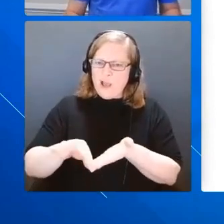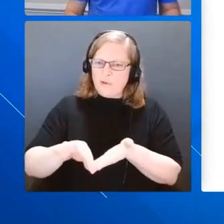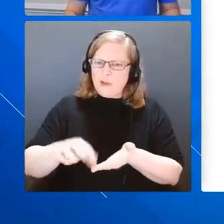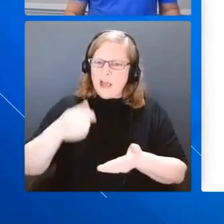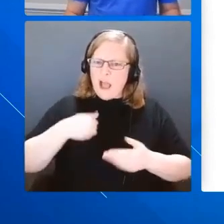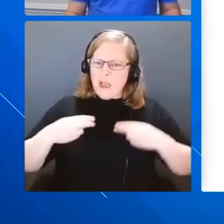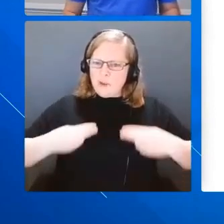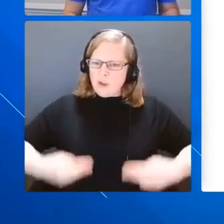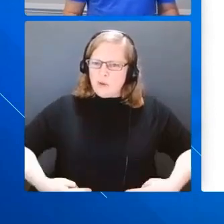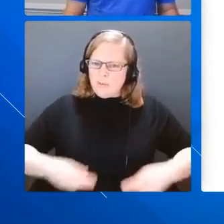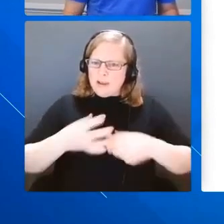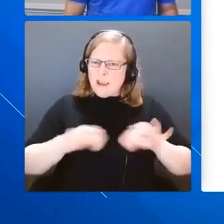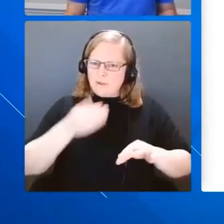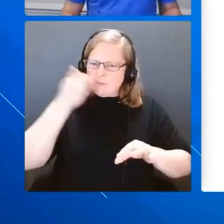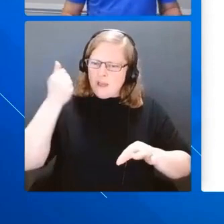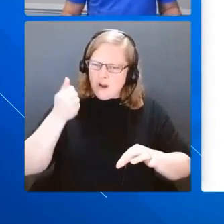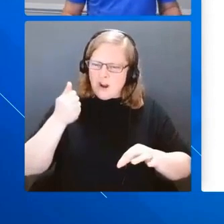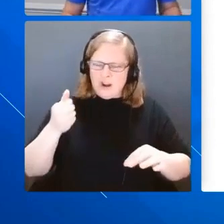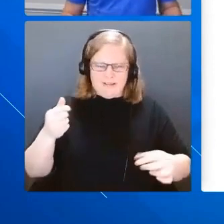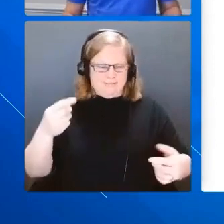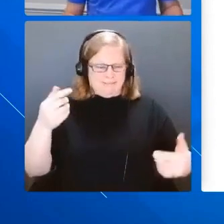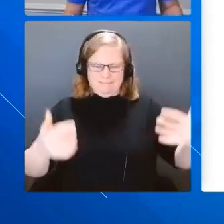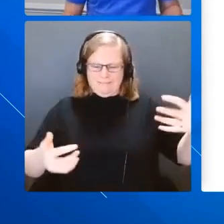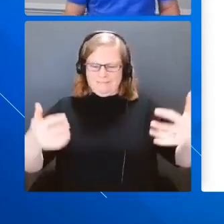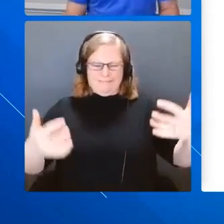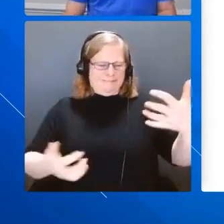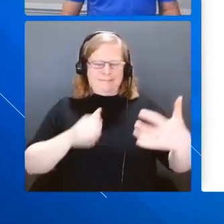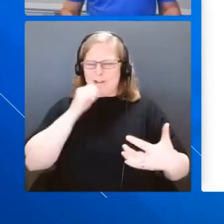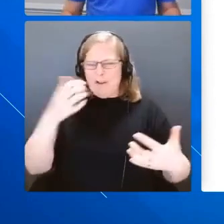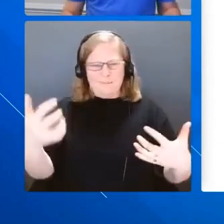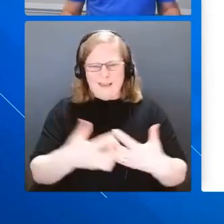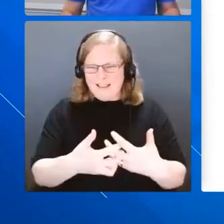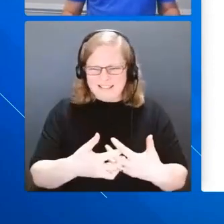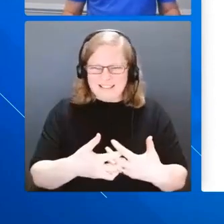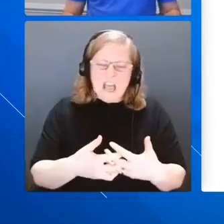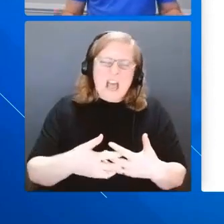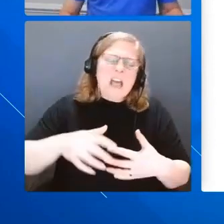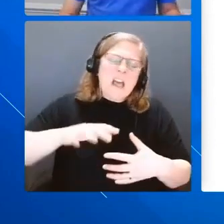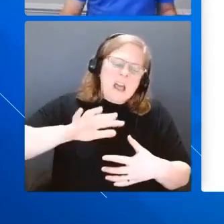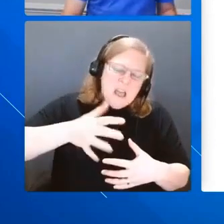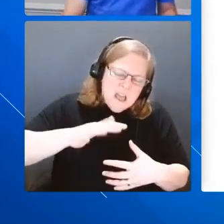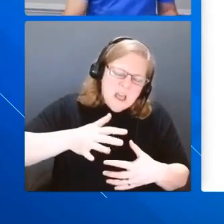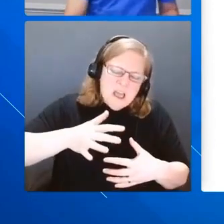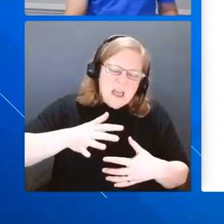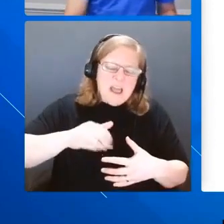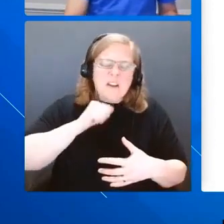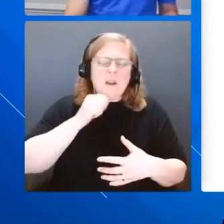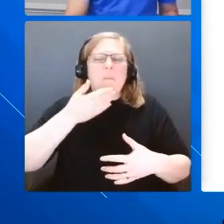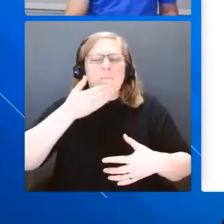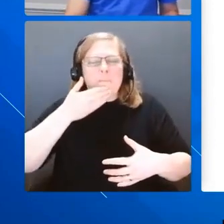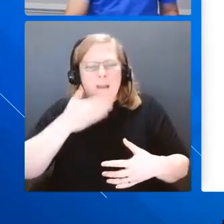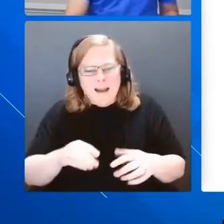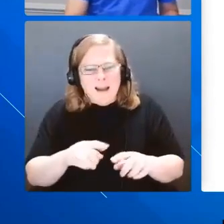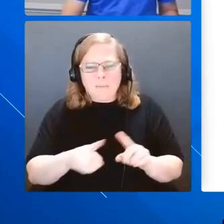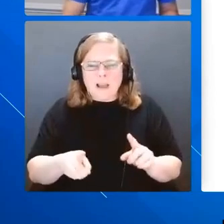is especially helpful. Yeah, so you can see it was okay, but maybe somebody reading it, they would have been a little